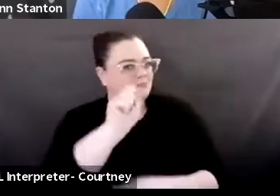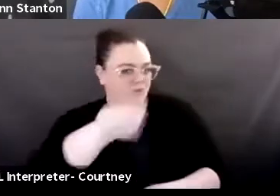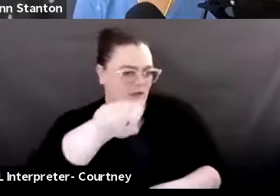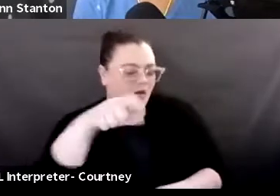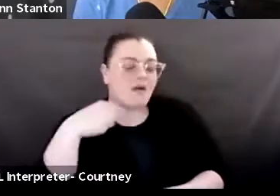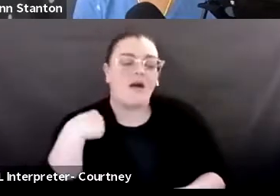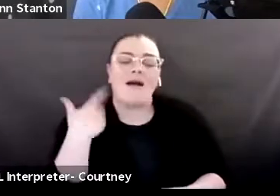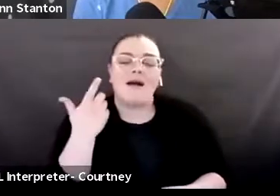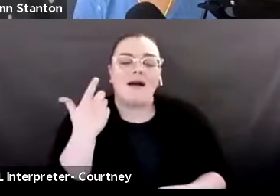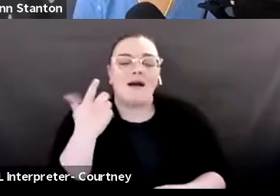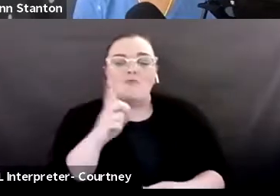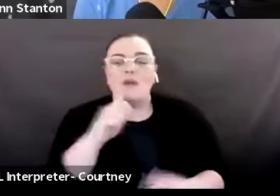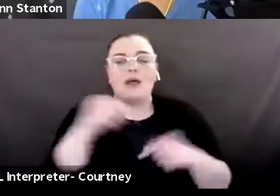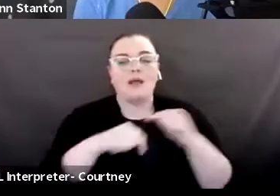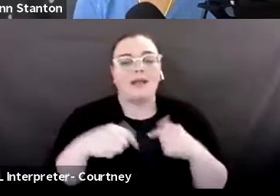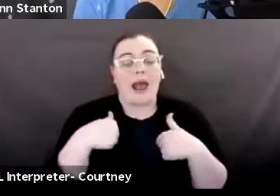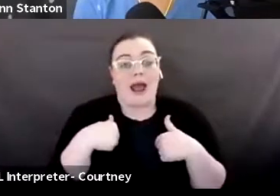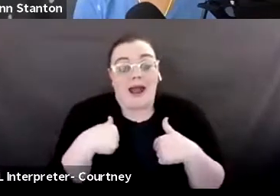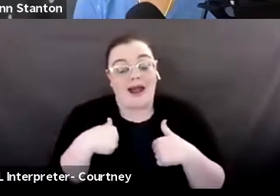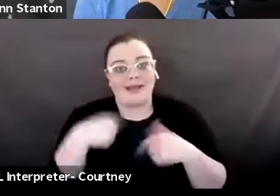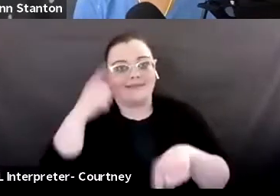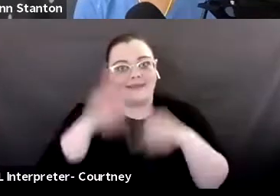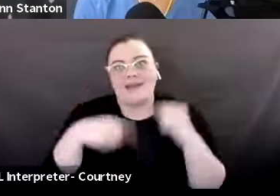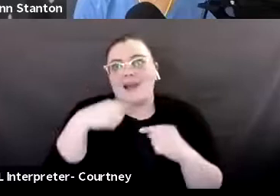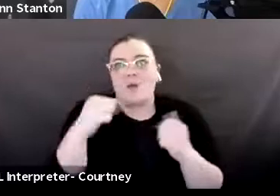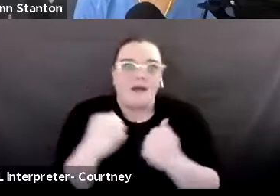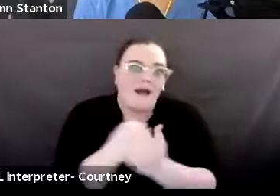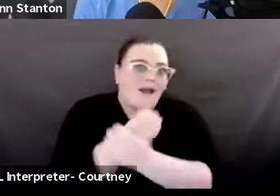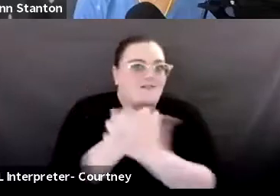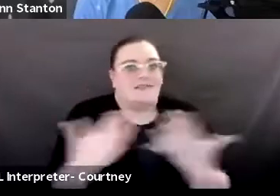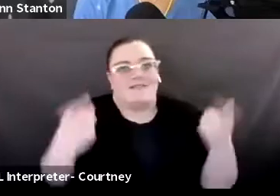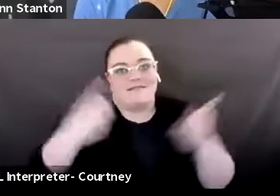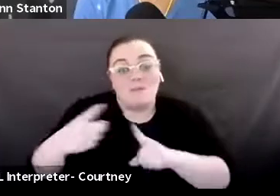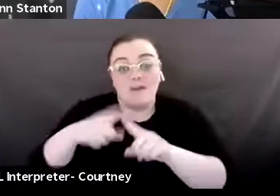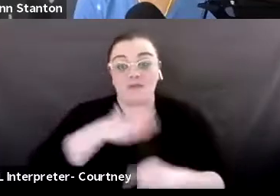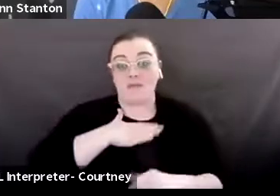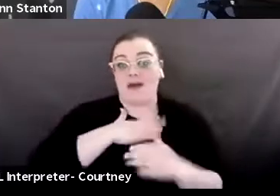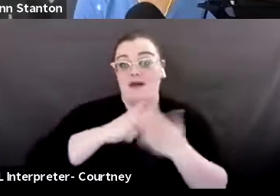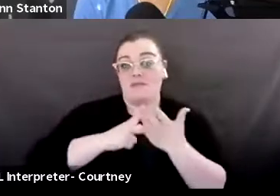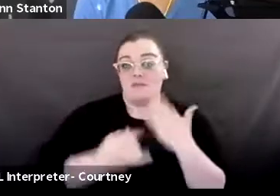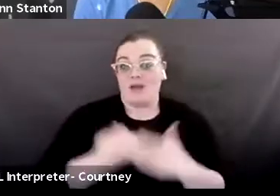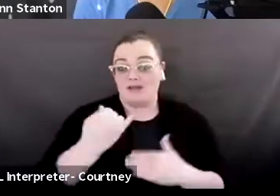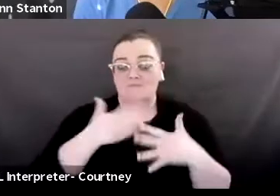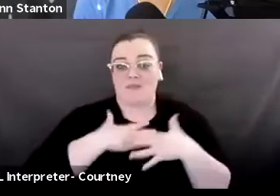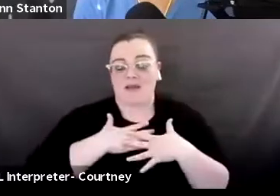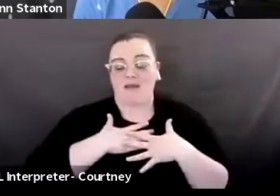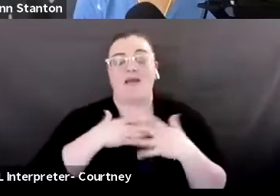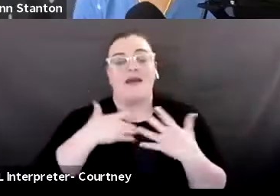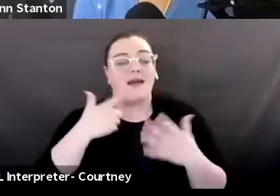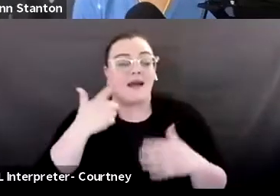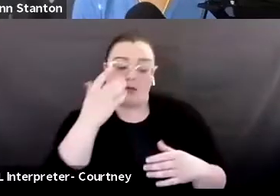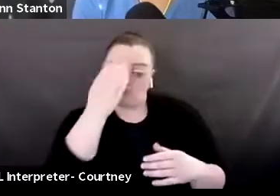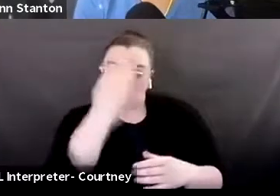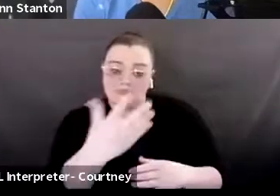seeing, I can't tell you everything that's happening, but for my projects, I can say that